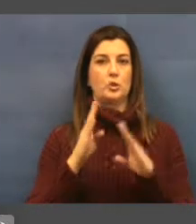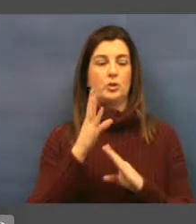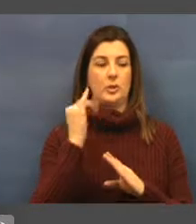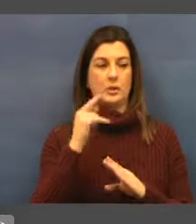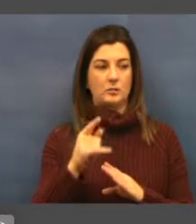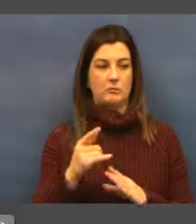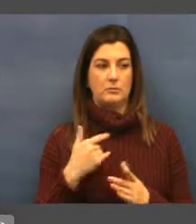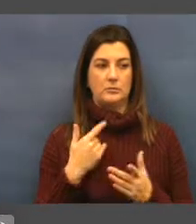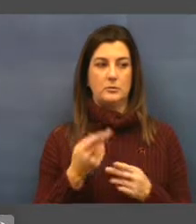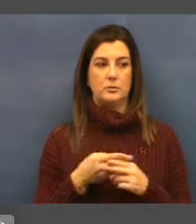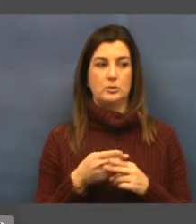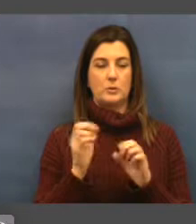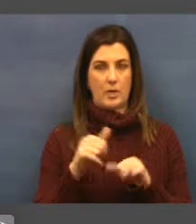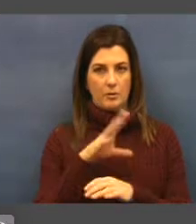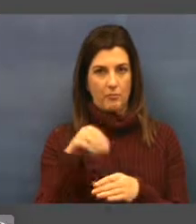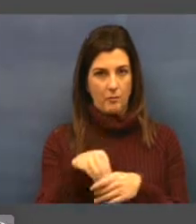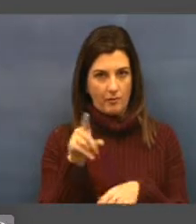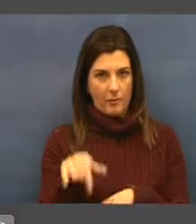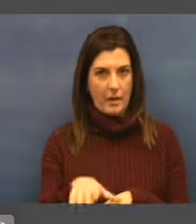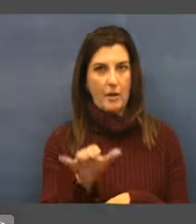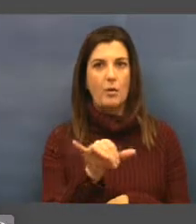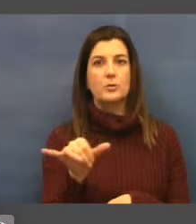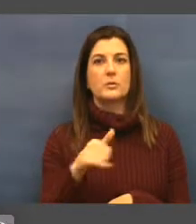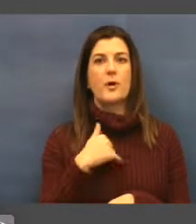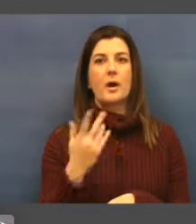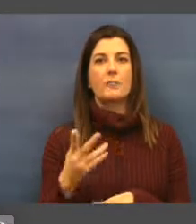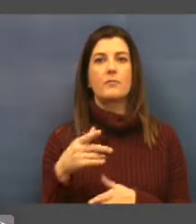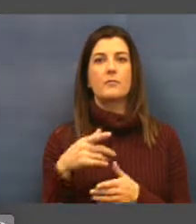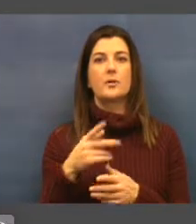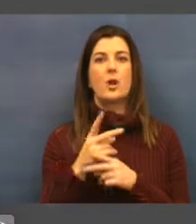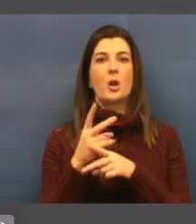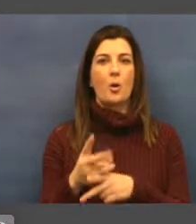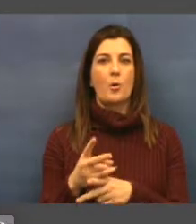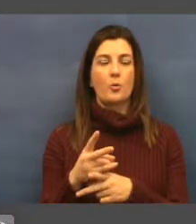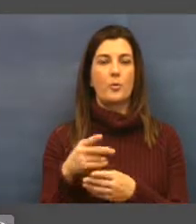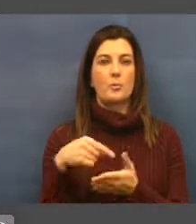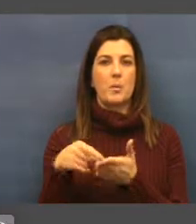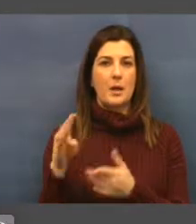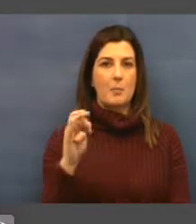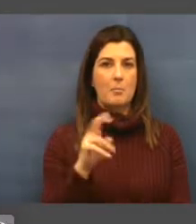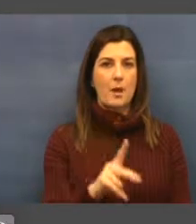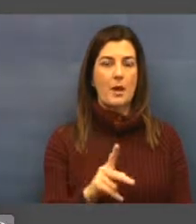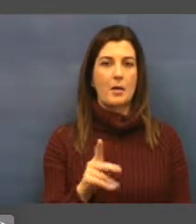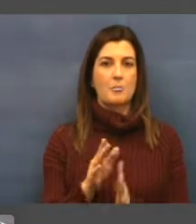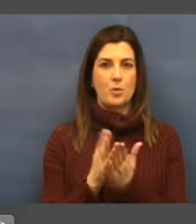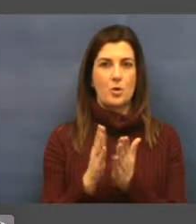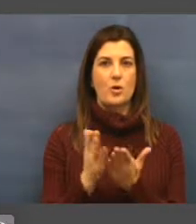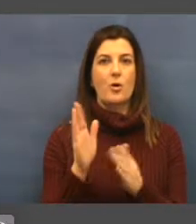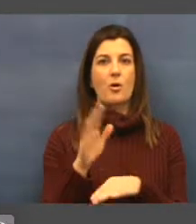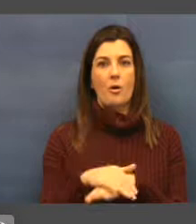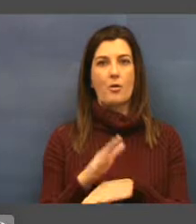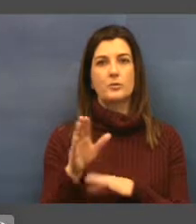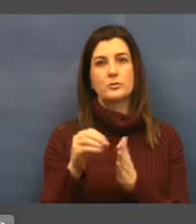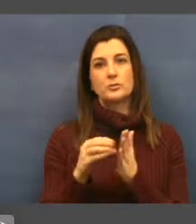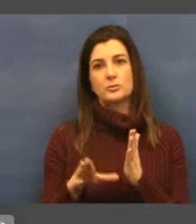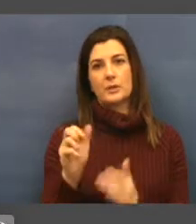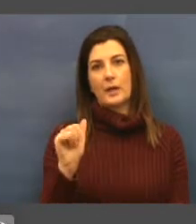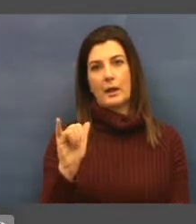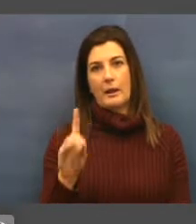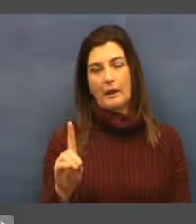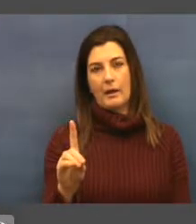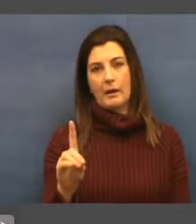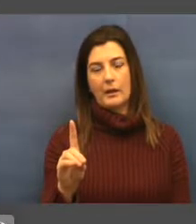you, you can certainly participate in that. There's also a loan repayment handbook available on the Student Aid Alberta website, which is really